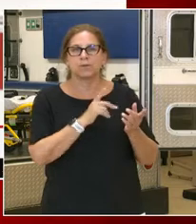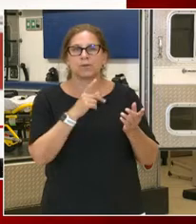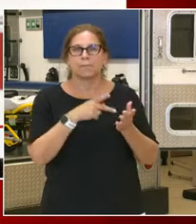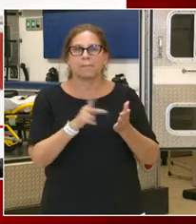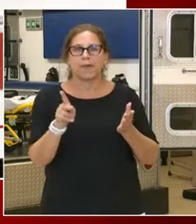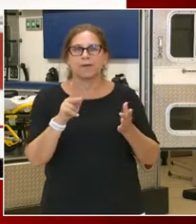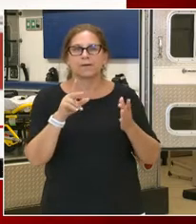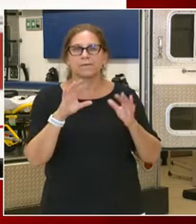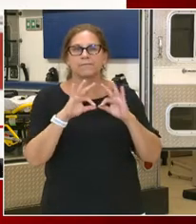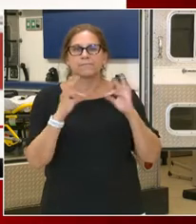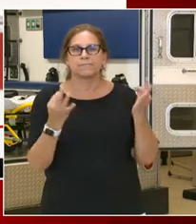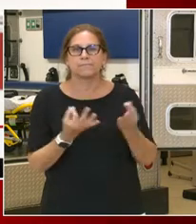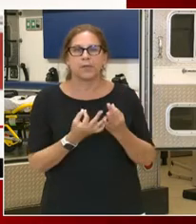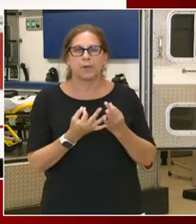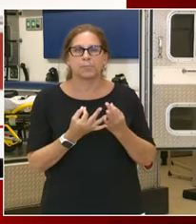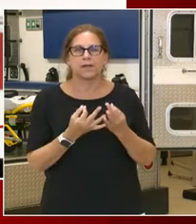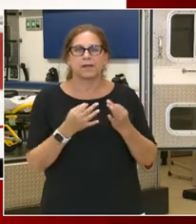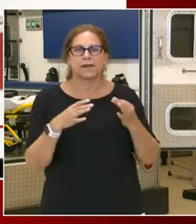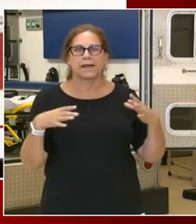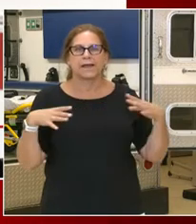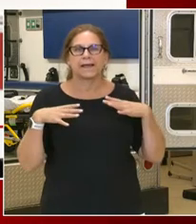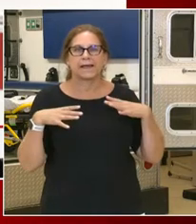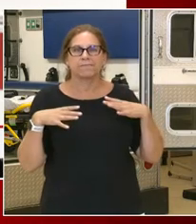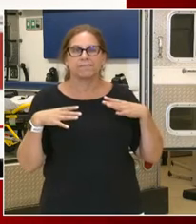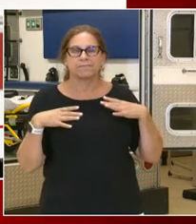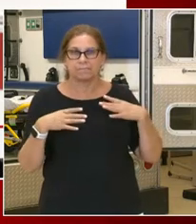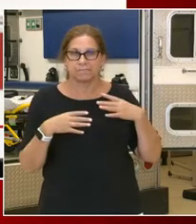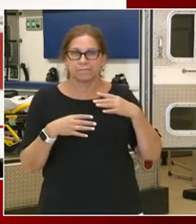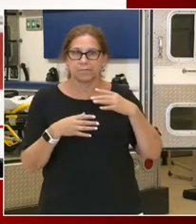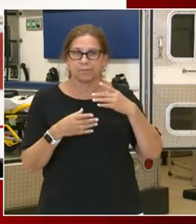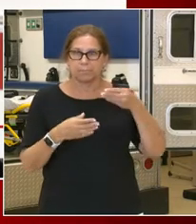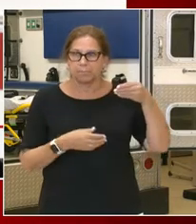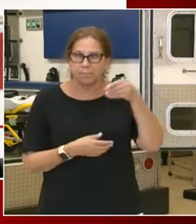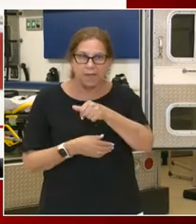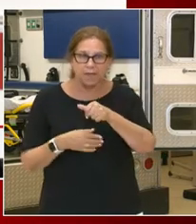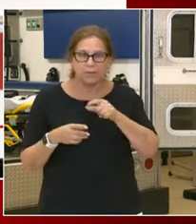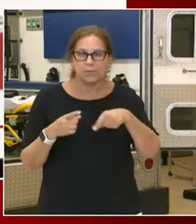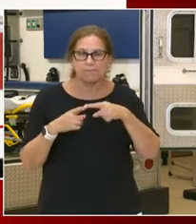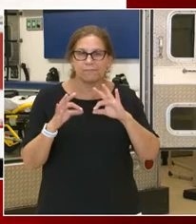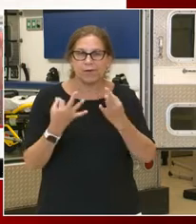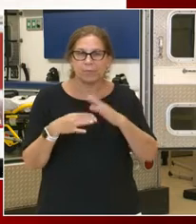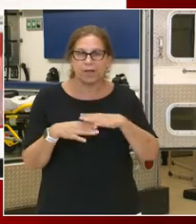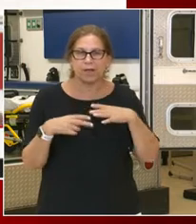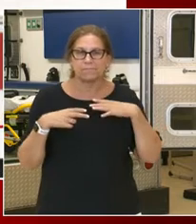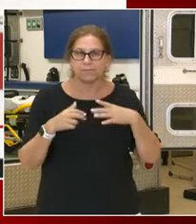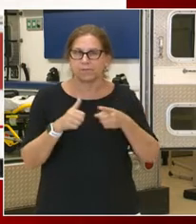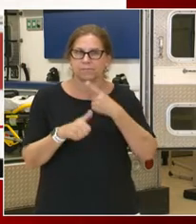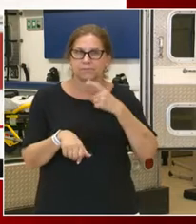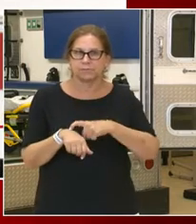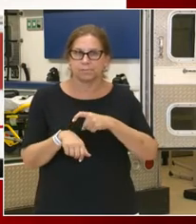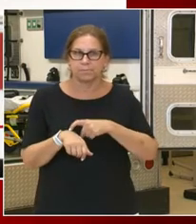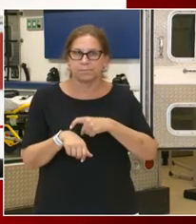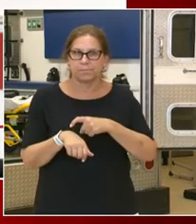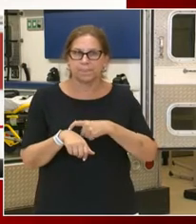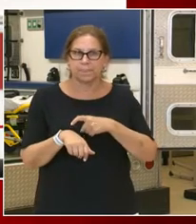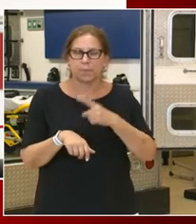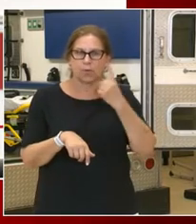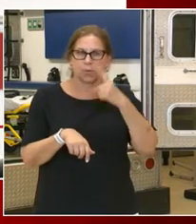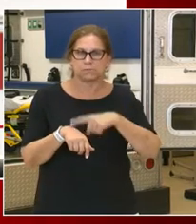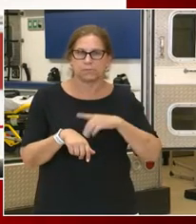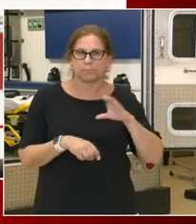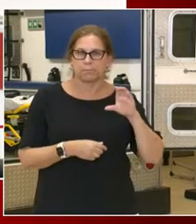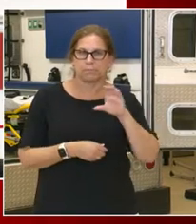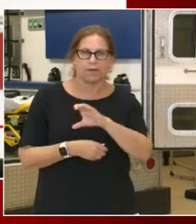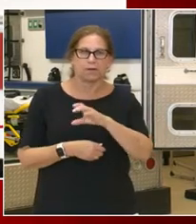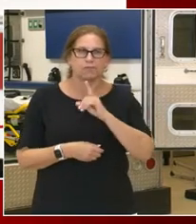make some strategic investments. And so what we have done is come up with this really balanced and thoughtful